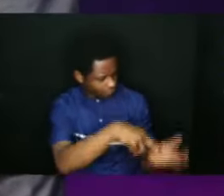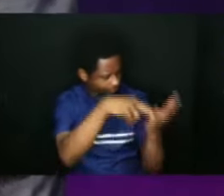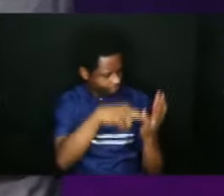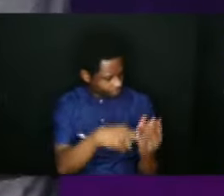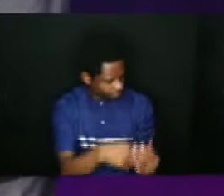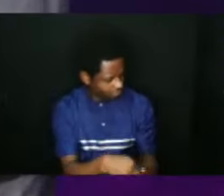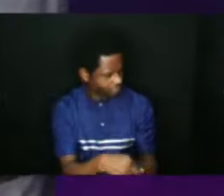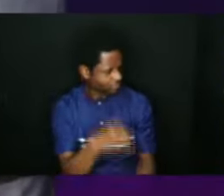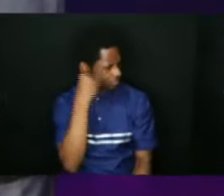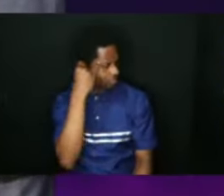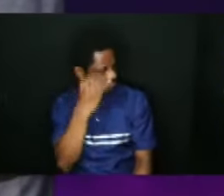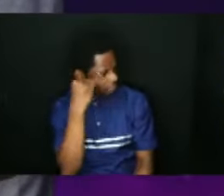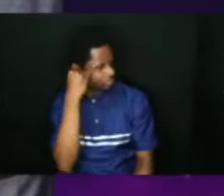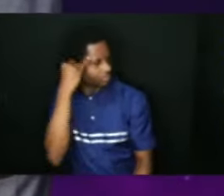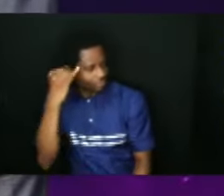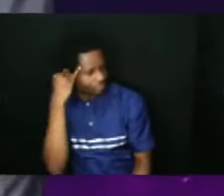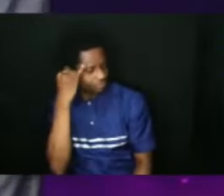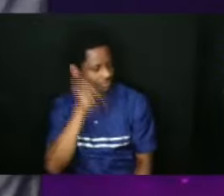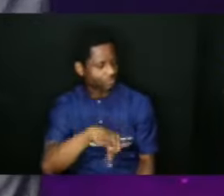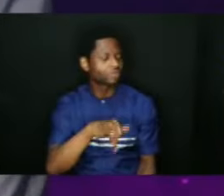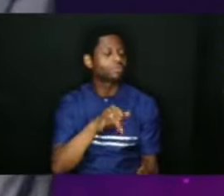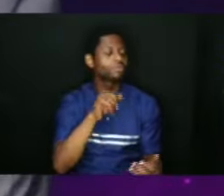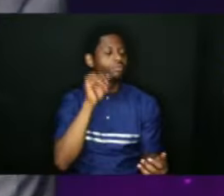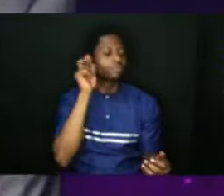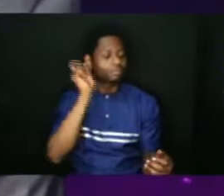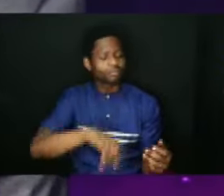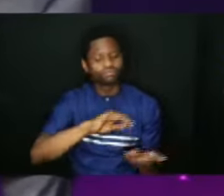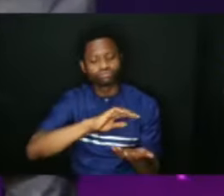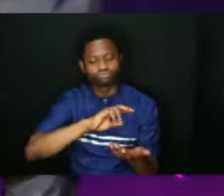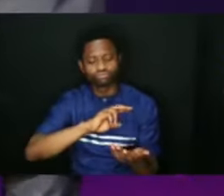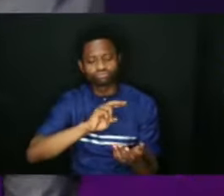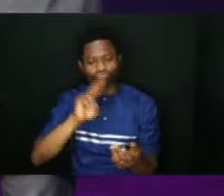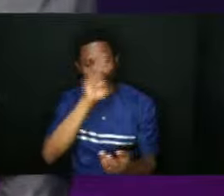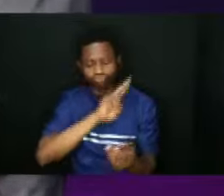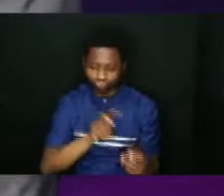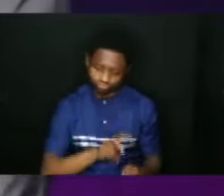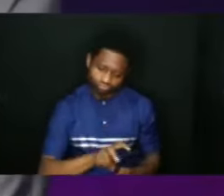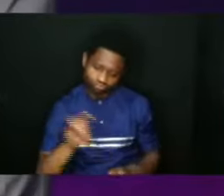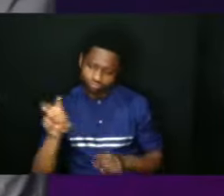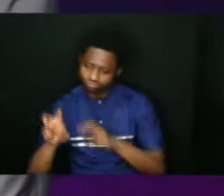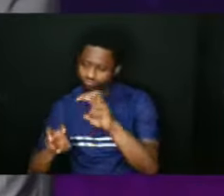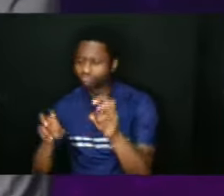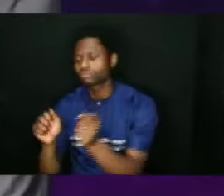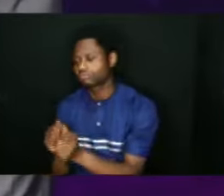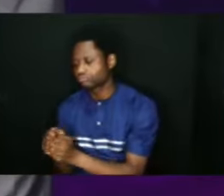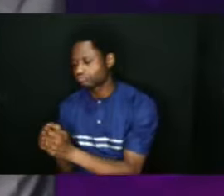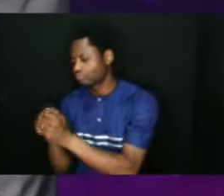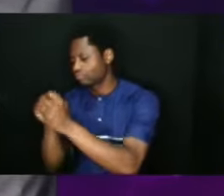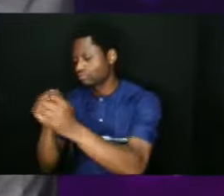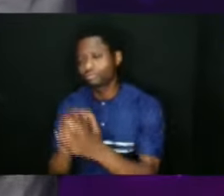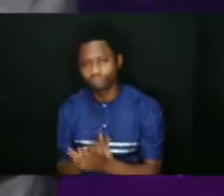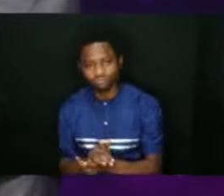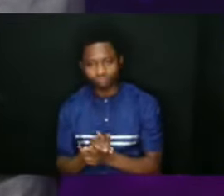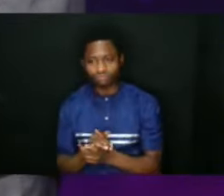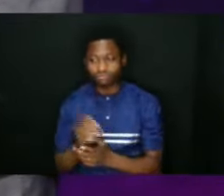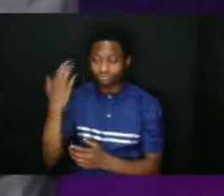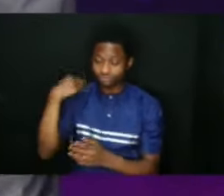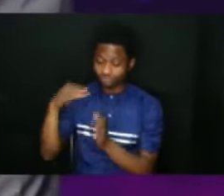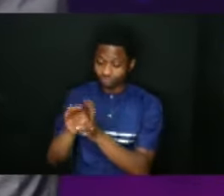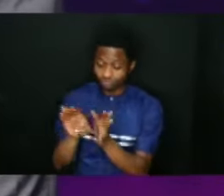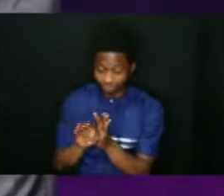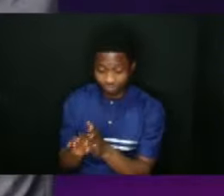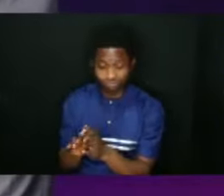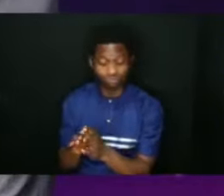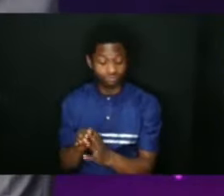with. The priests in the Old Testament had priestly garments, and these precious